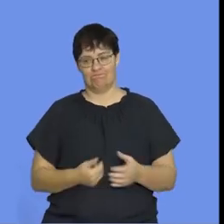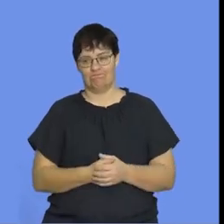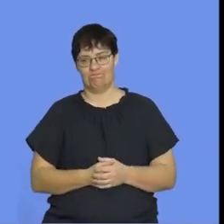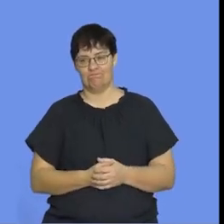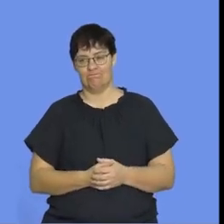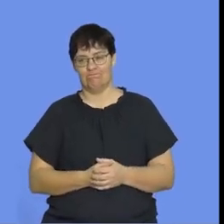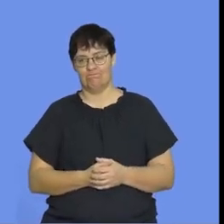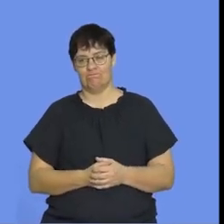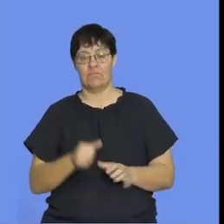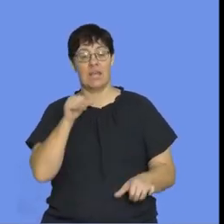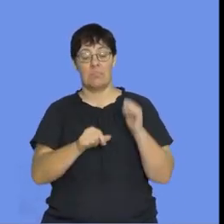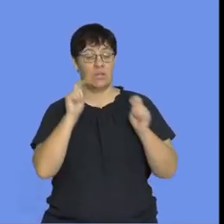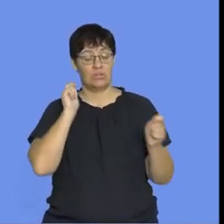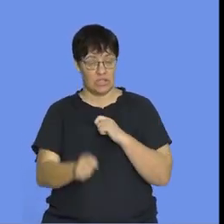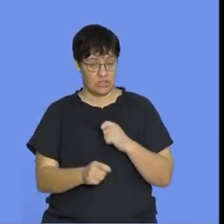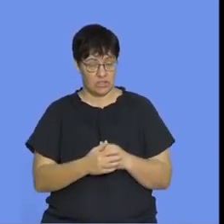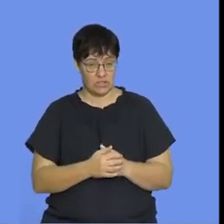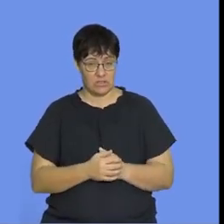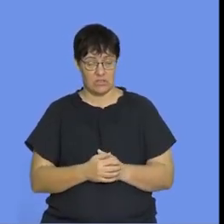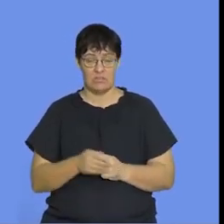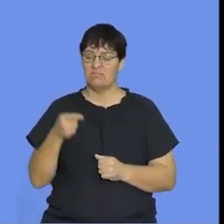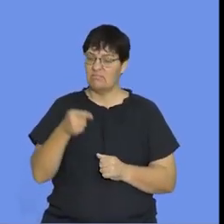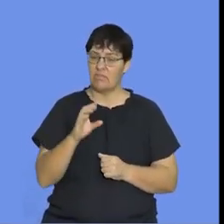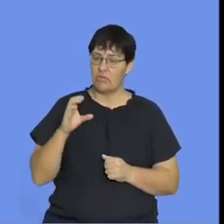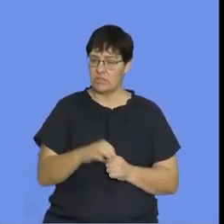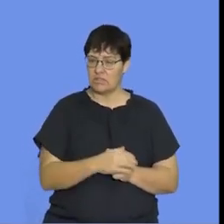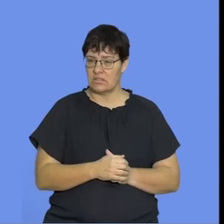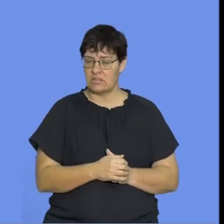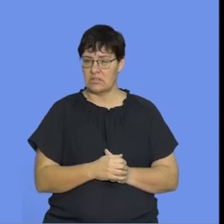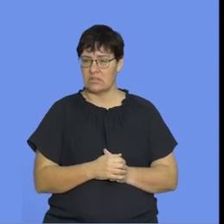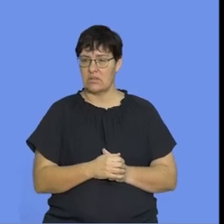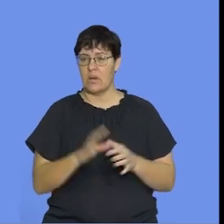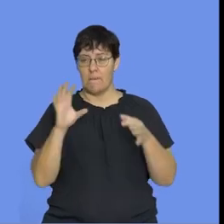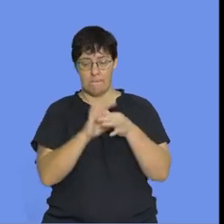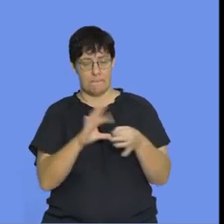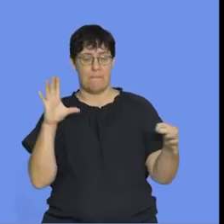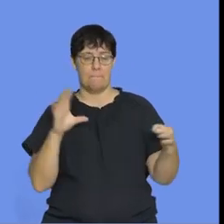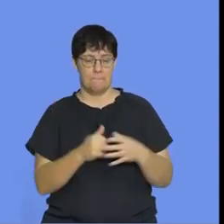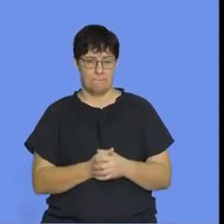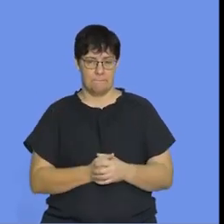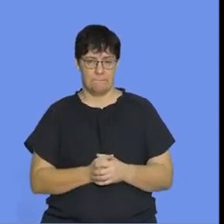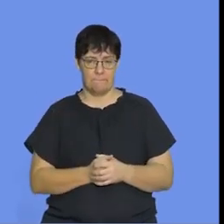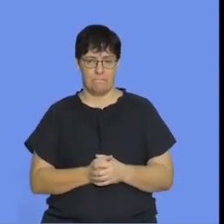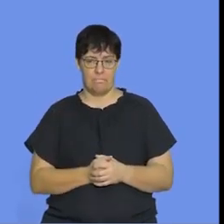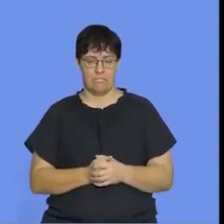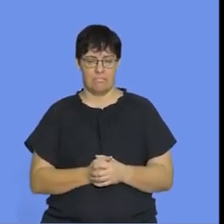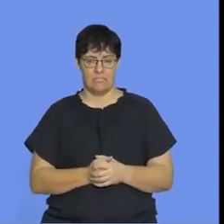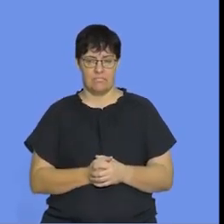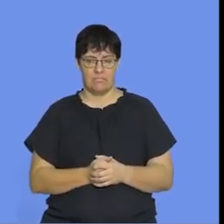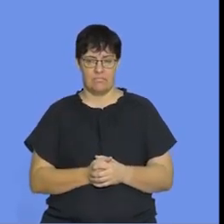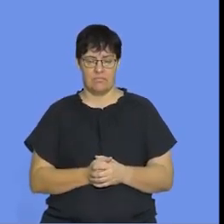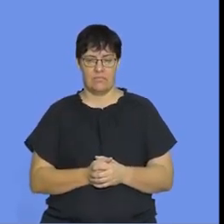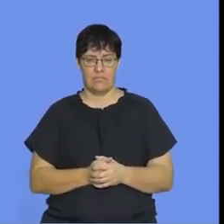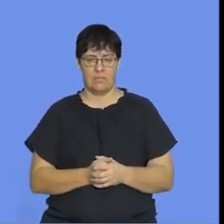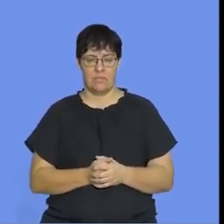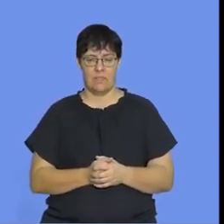chemical change, existing forces or bonds are broken between the particles of the reacting substances.